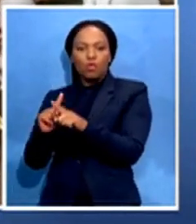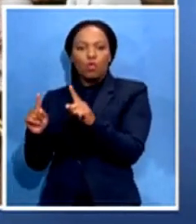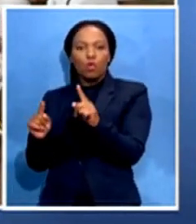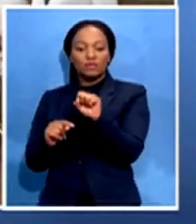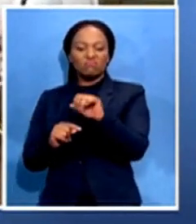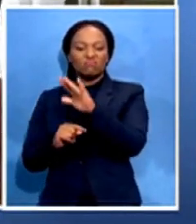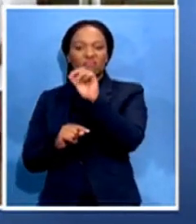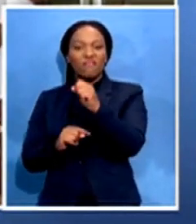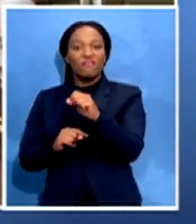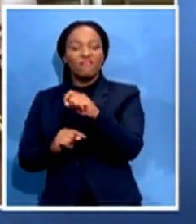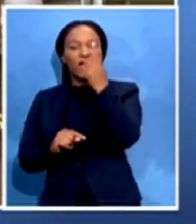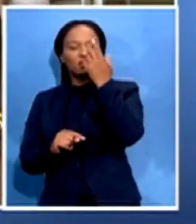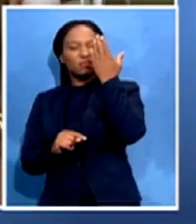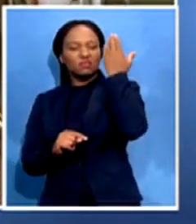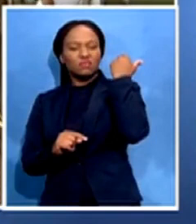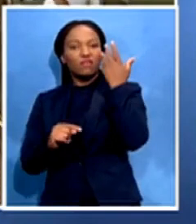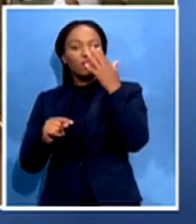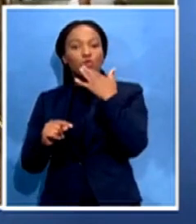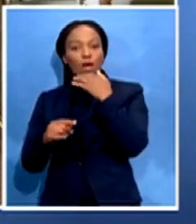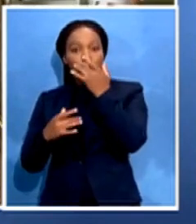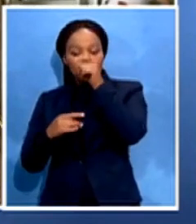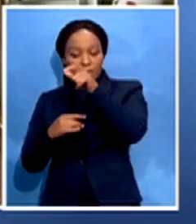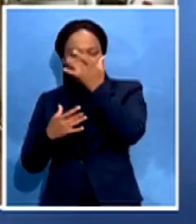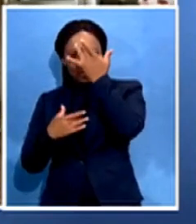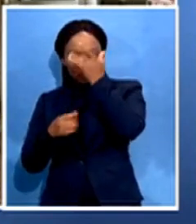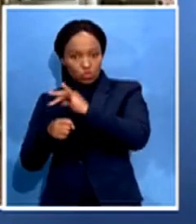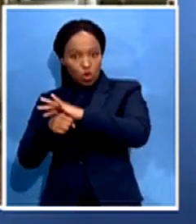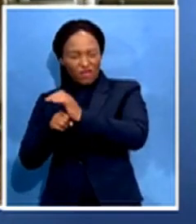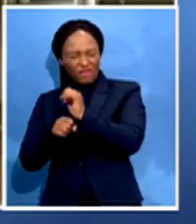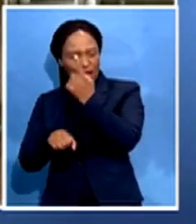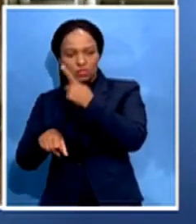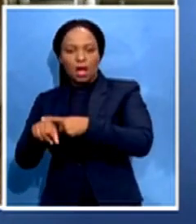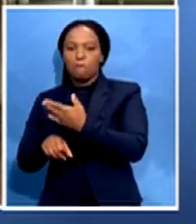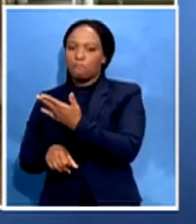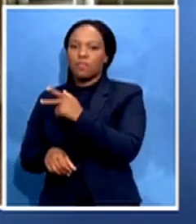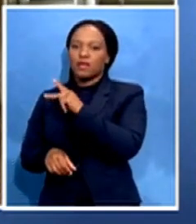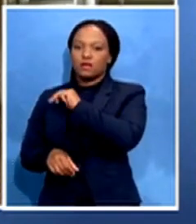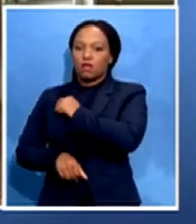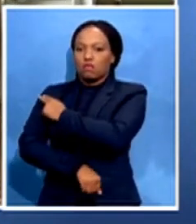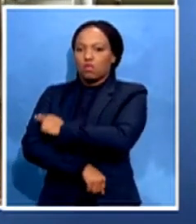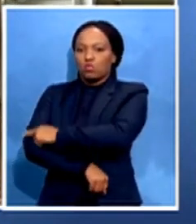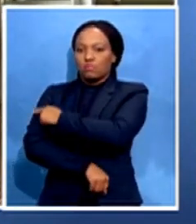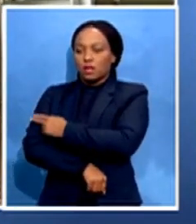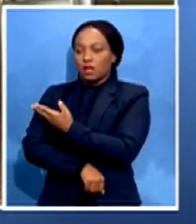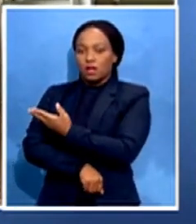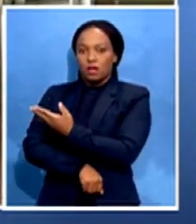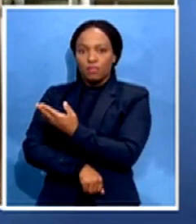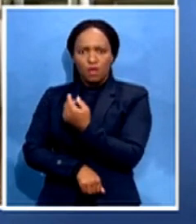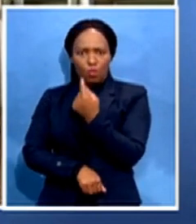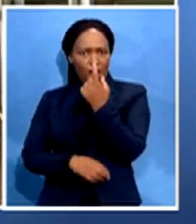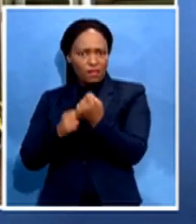treated. Jayed-Leigh, a very good morning to you. Look, it's almost a year on, isn't it, since the first patient